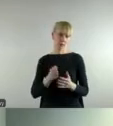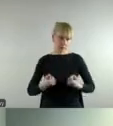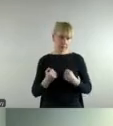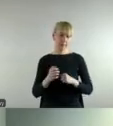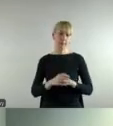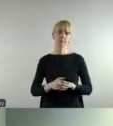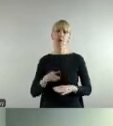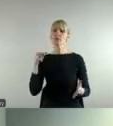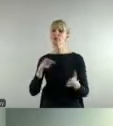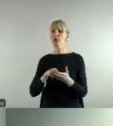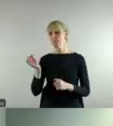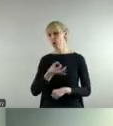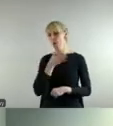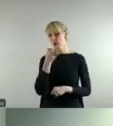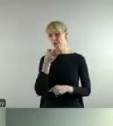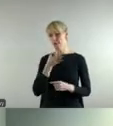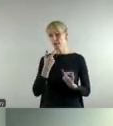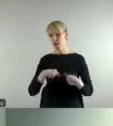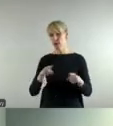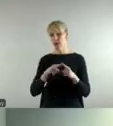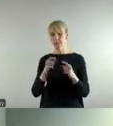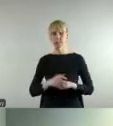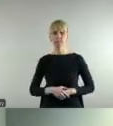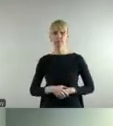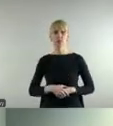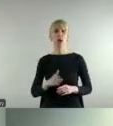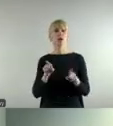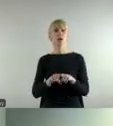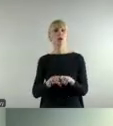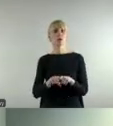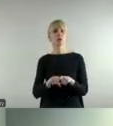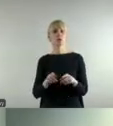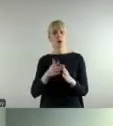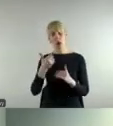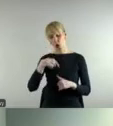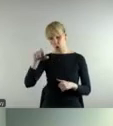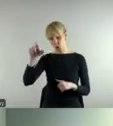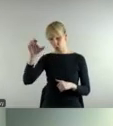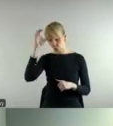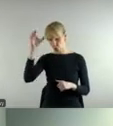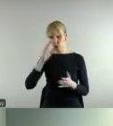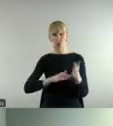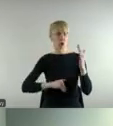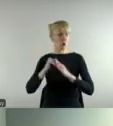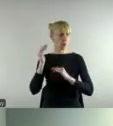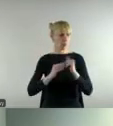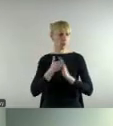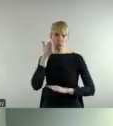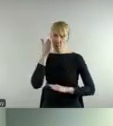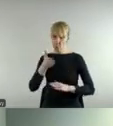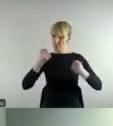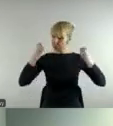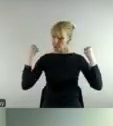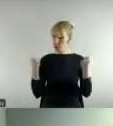and of course the key ingredients, recovering, so being able to bounce back maybe even stronger than before when there has been